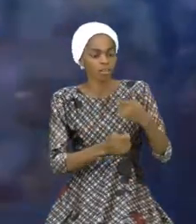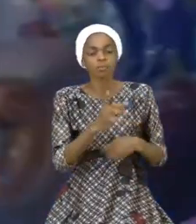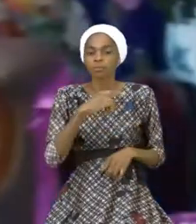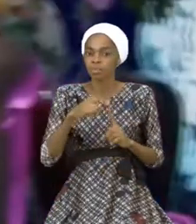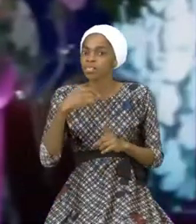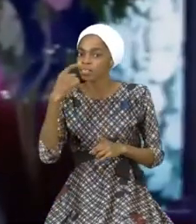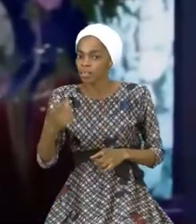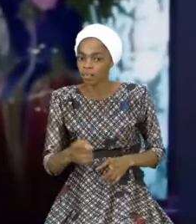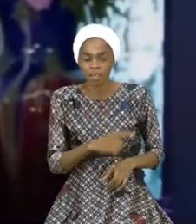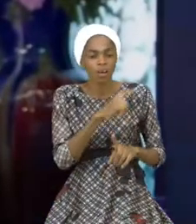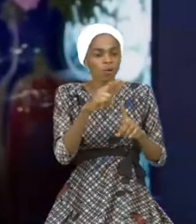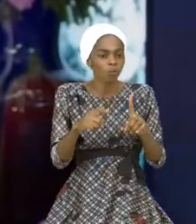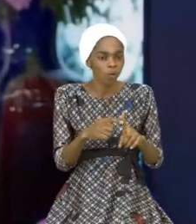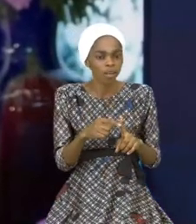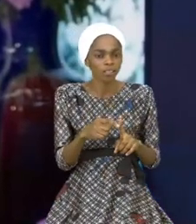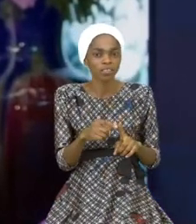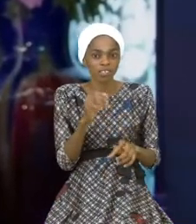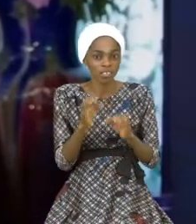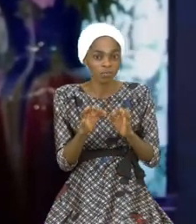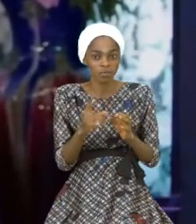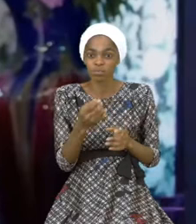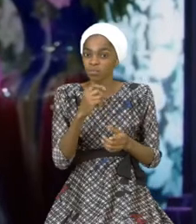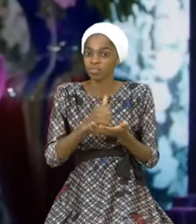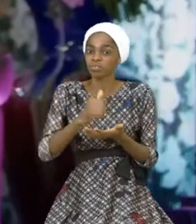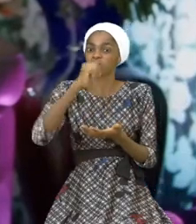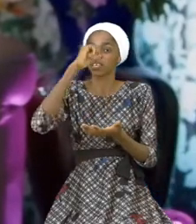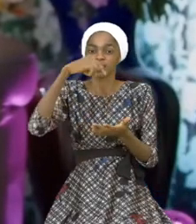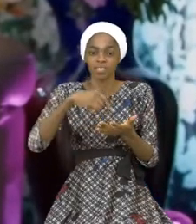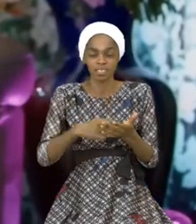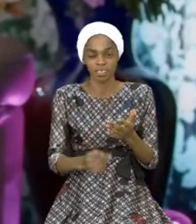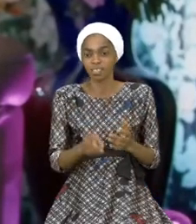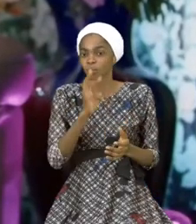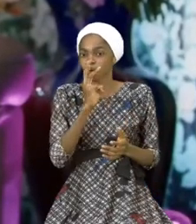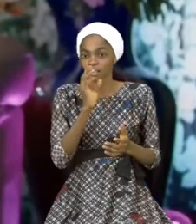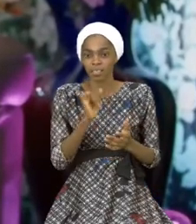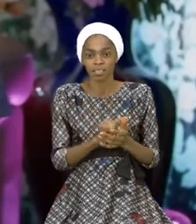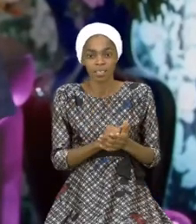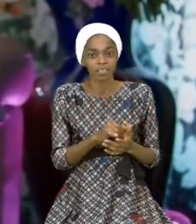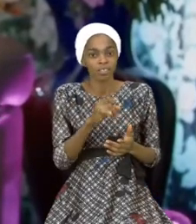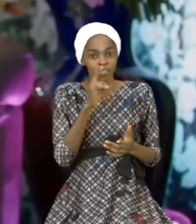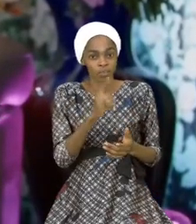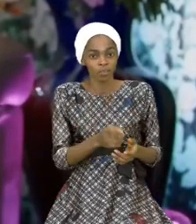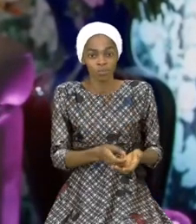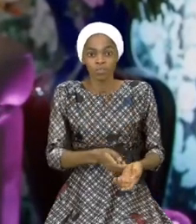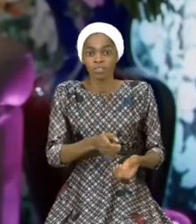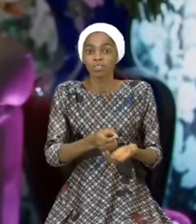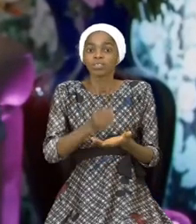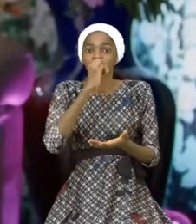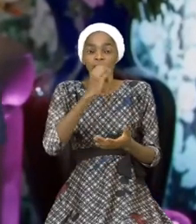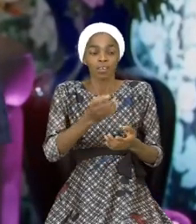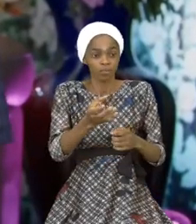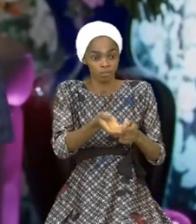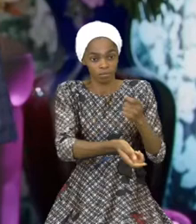drink this water that you have come to draw from the well, you will thirst